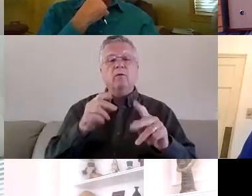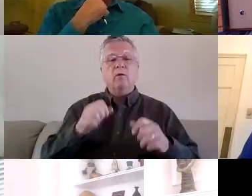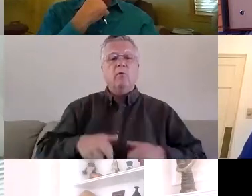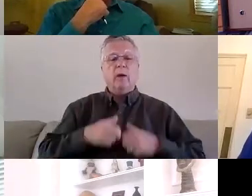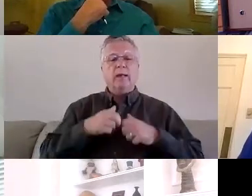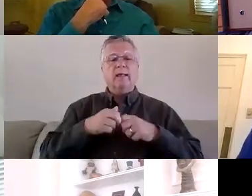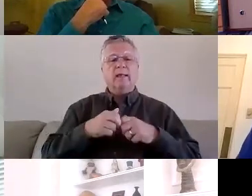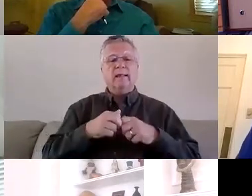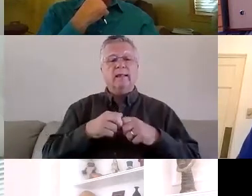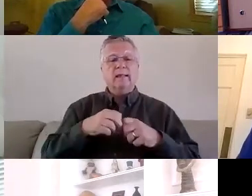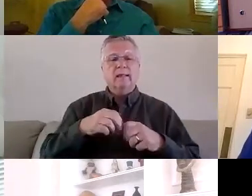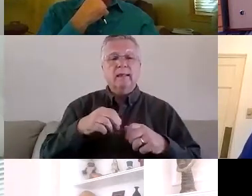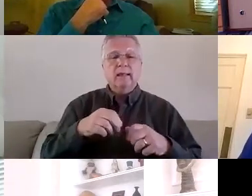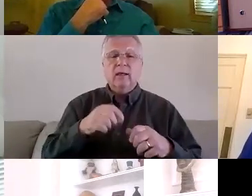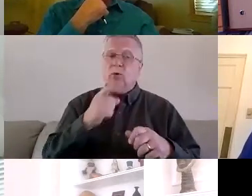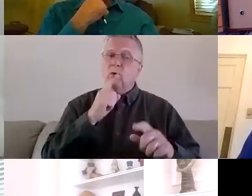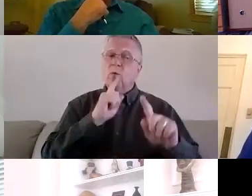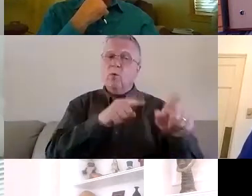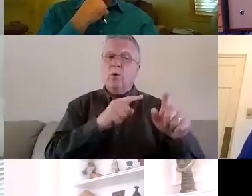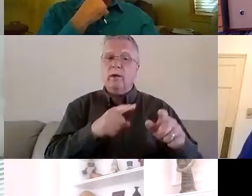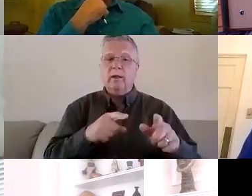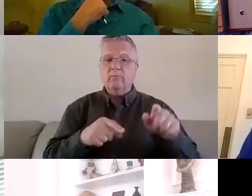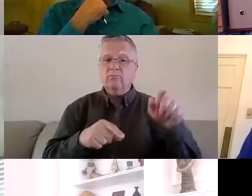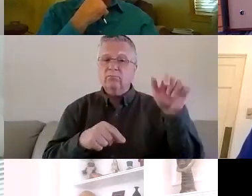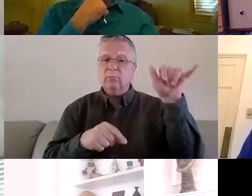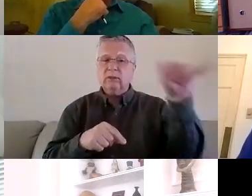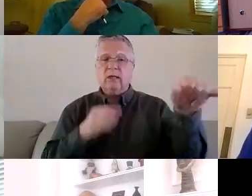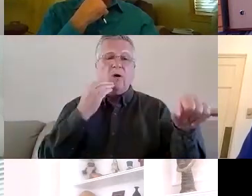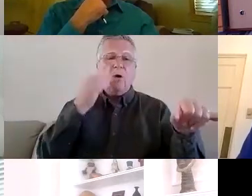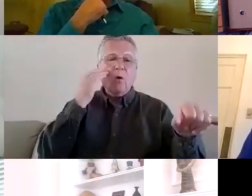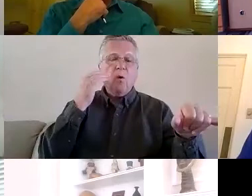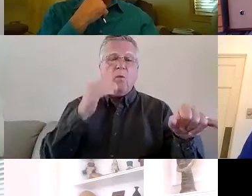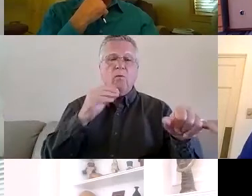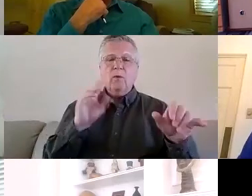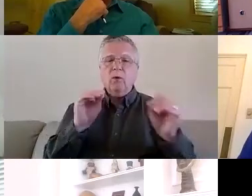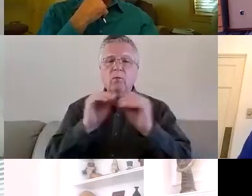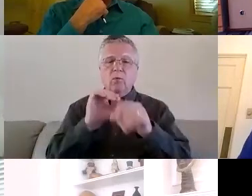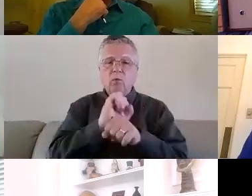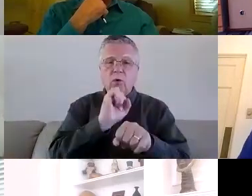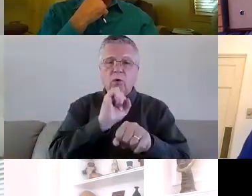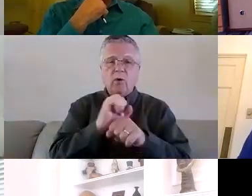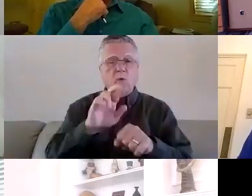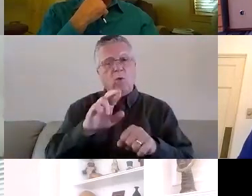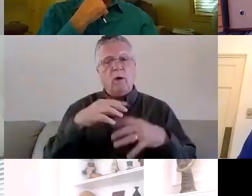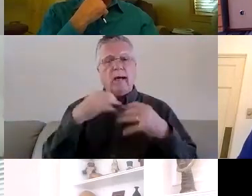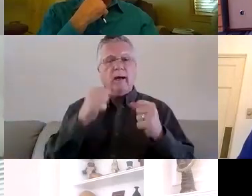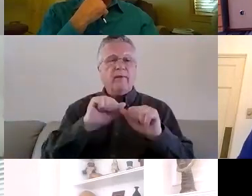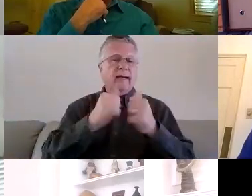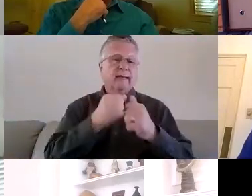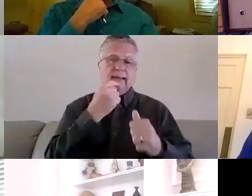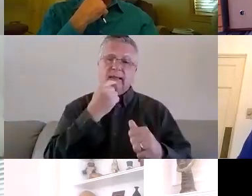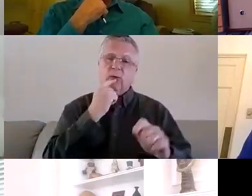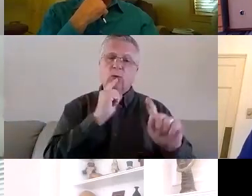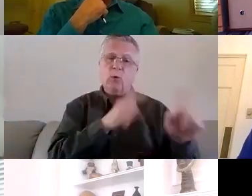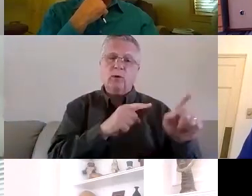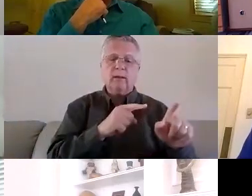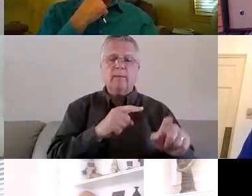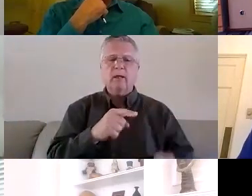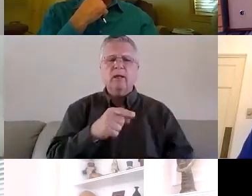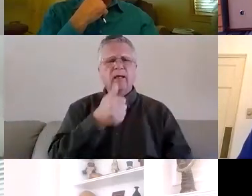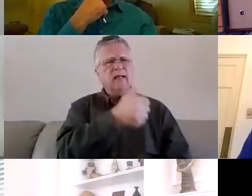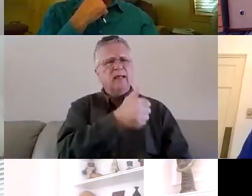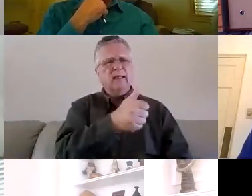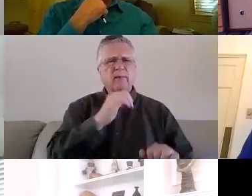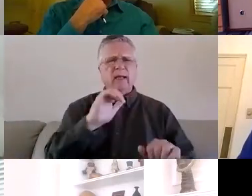work by the health department or by their employer or an appropriate public health agency to have the financial support to not